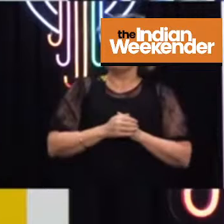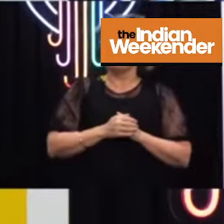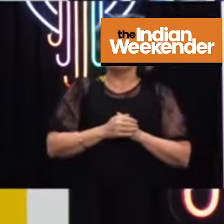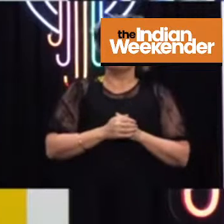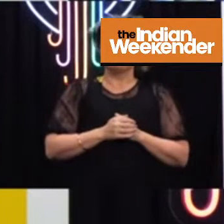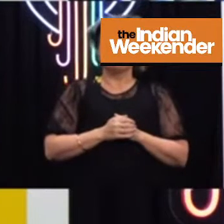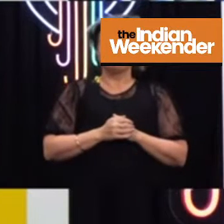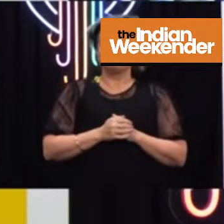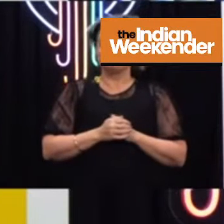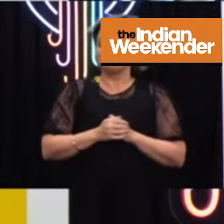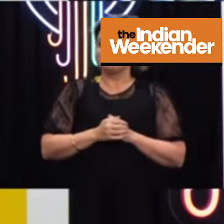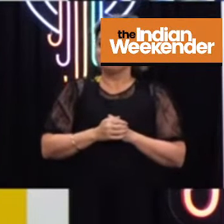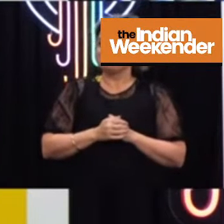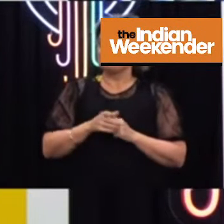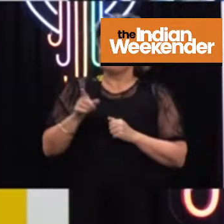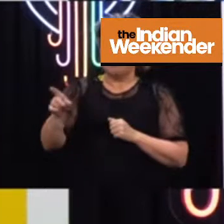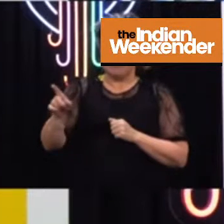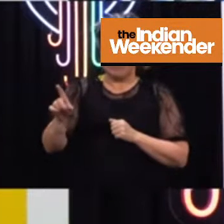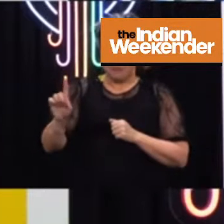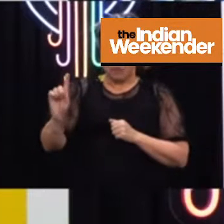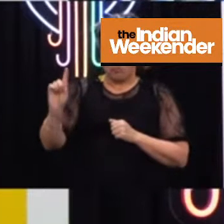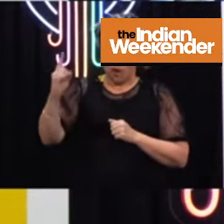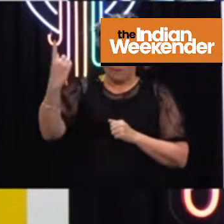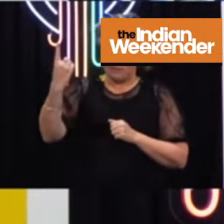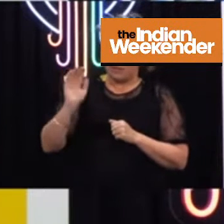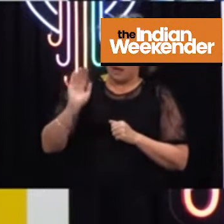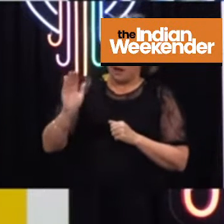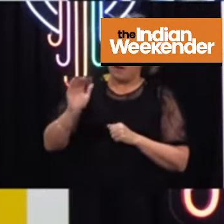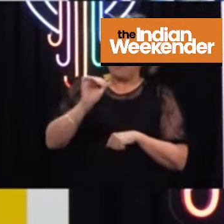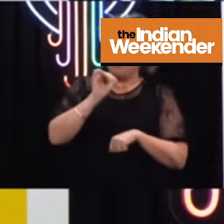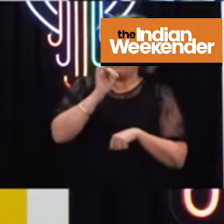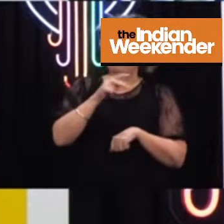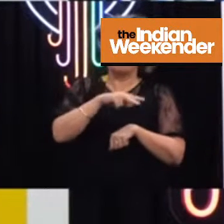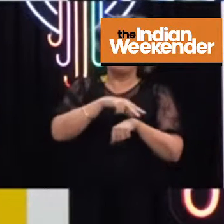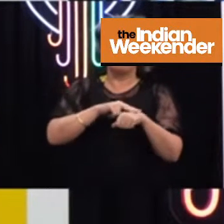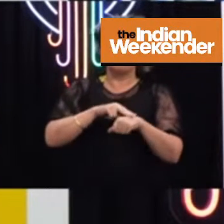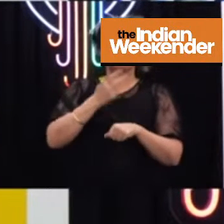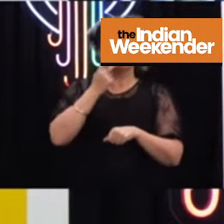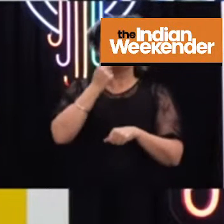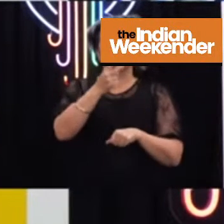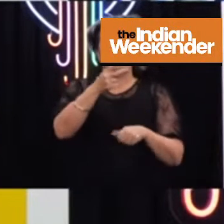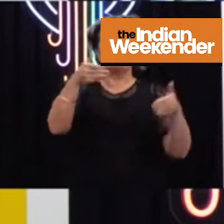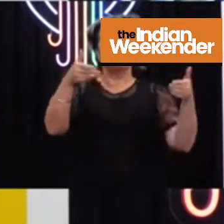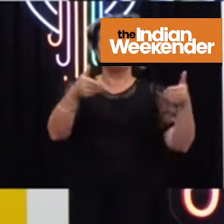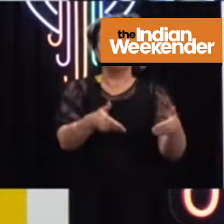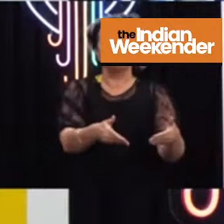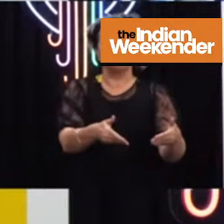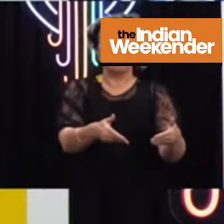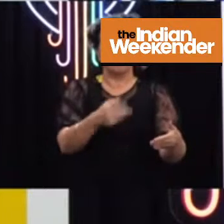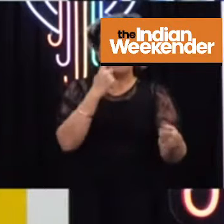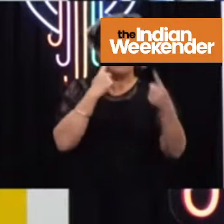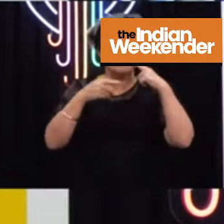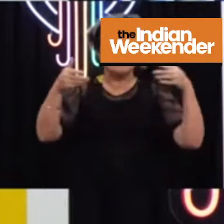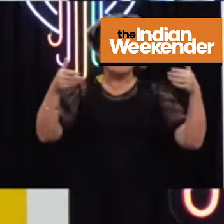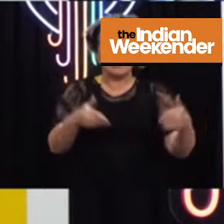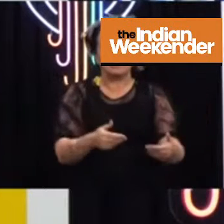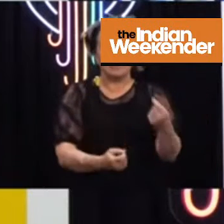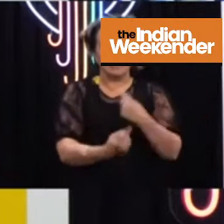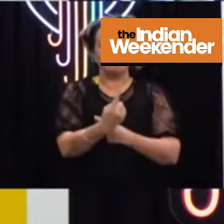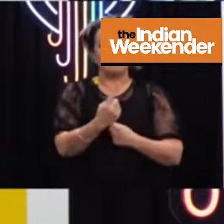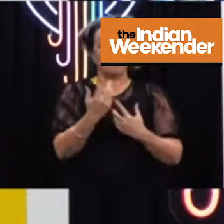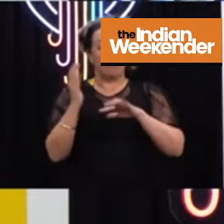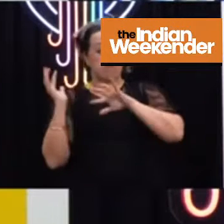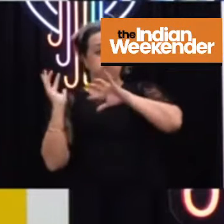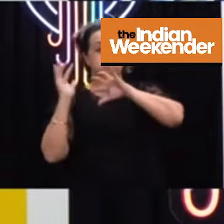to Jason. Prime Minister, would it be your expectation that if police saw a funeral or a tangi happening somewhere in the community with well over 50